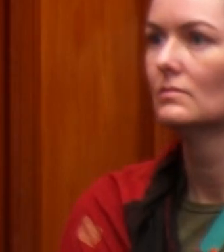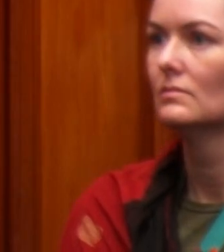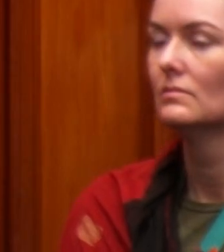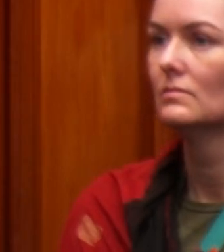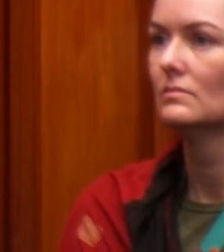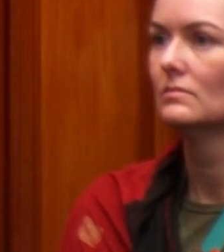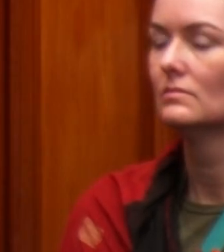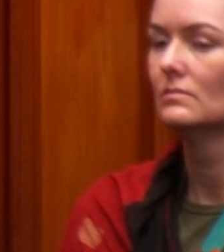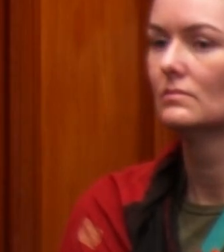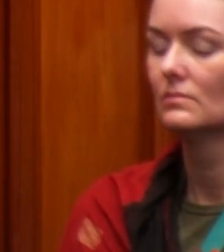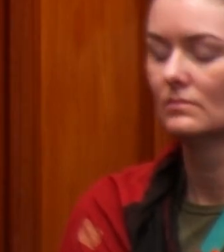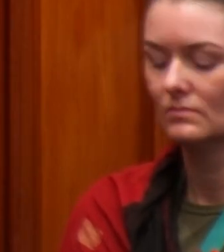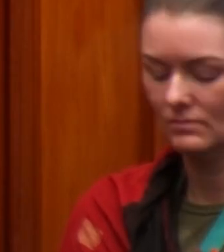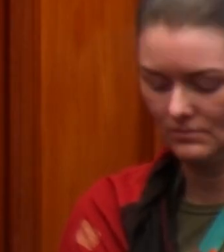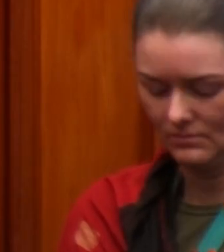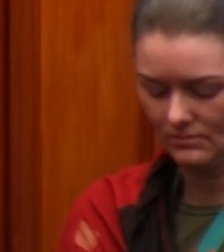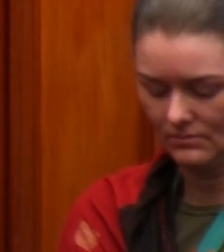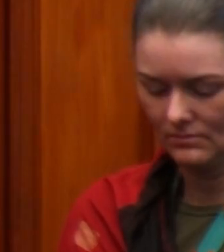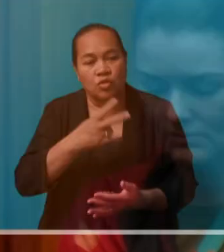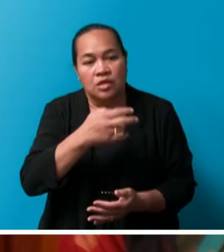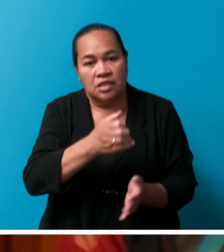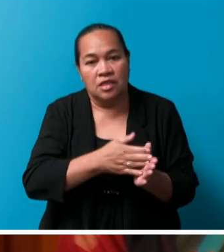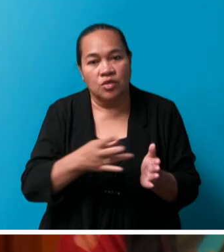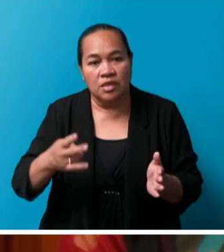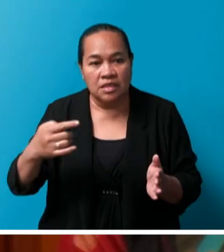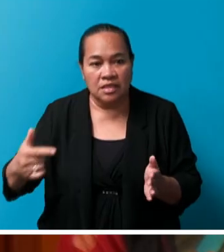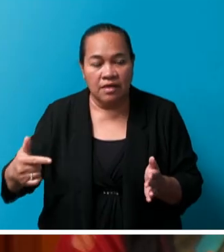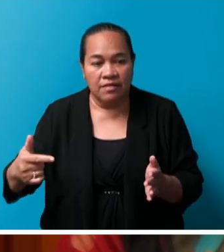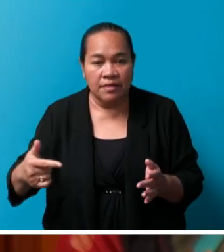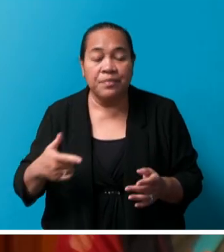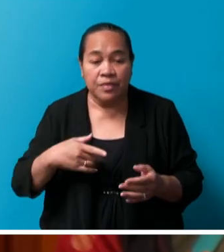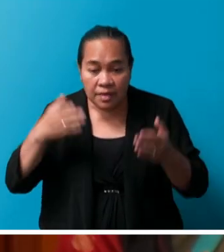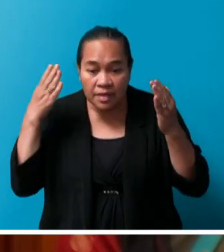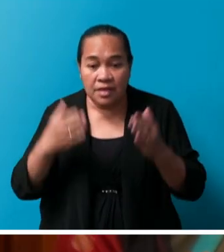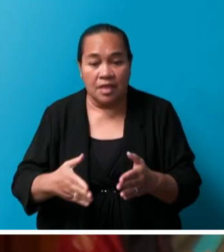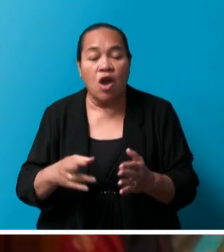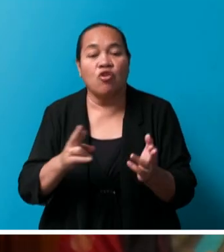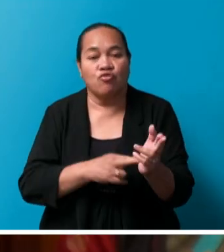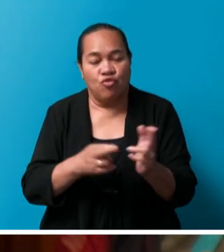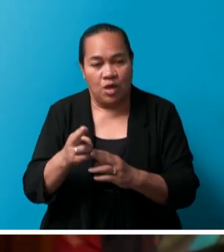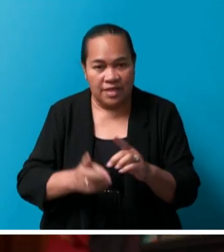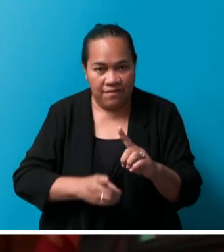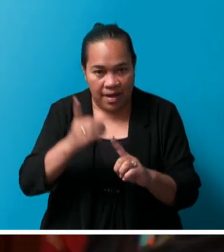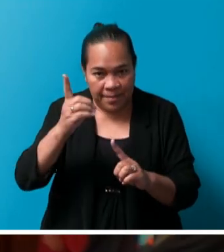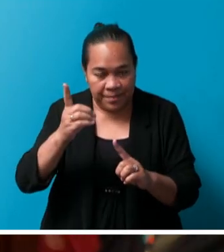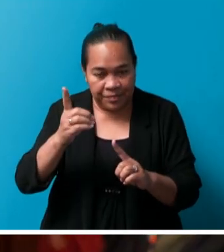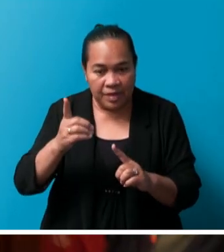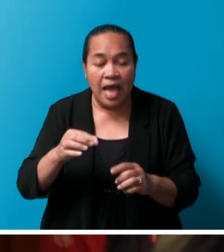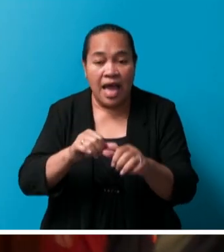Budget 2026-2027 debate with particular focus on rural development,